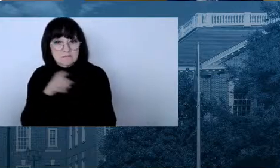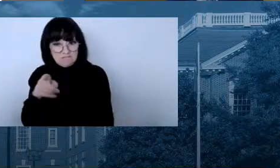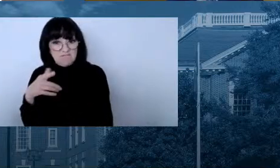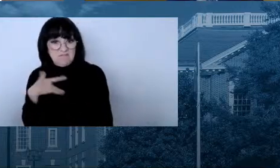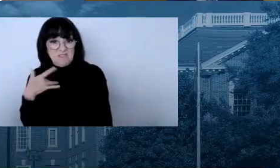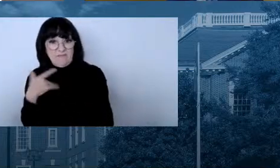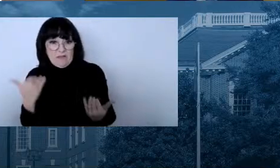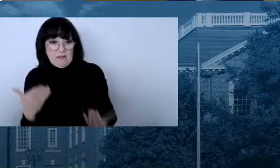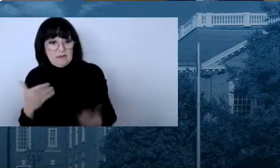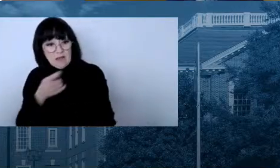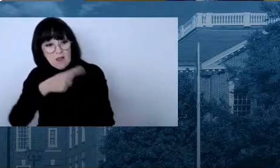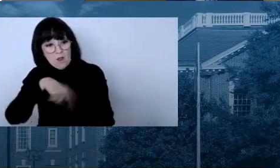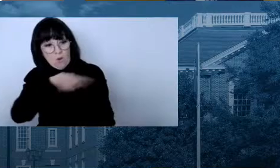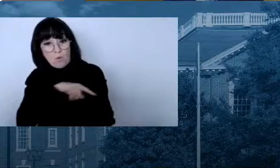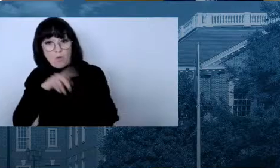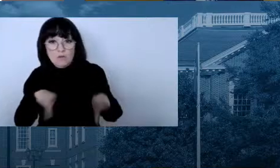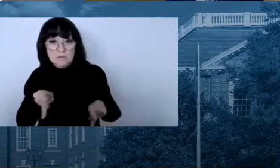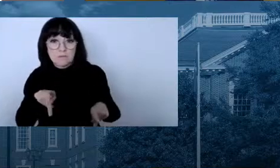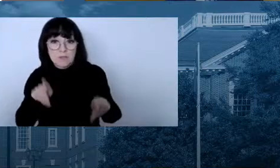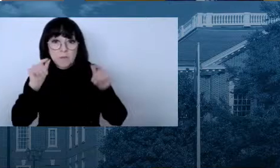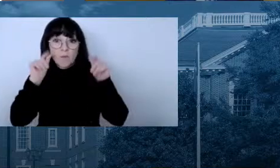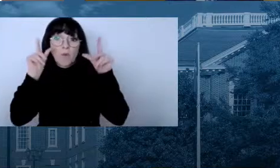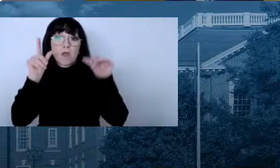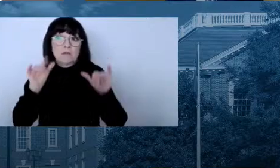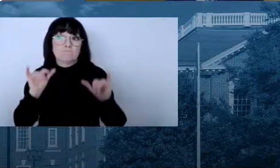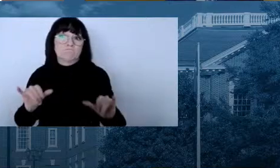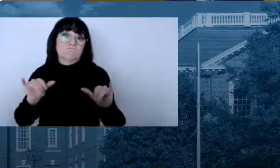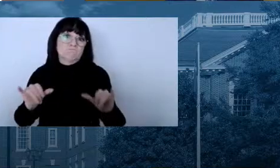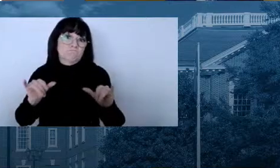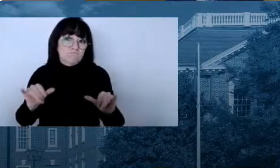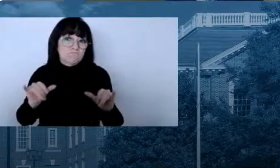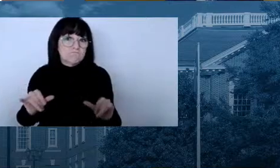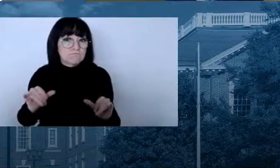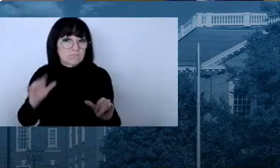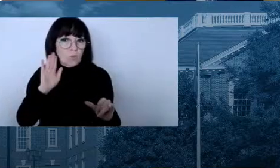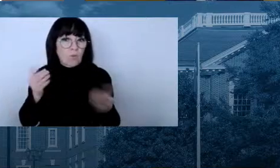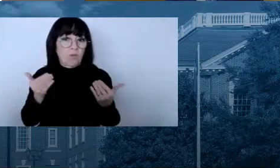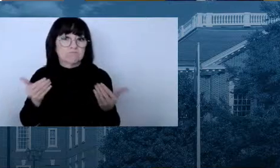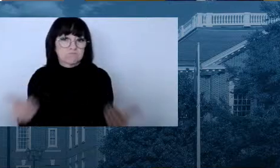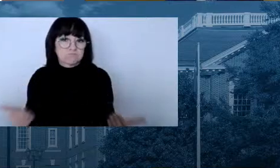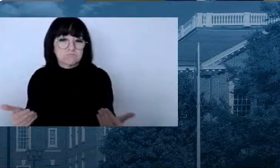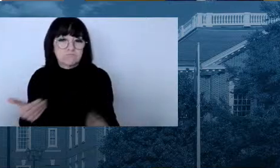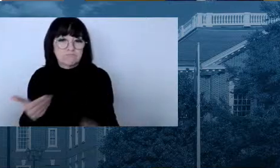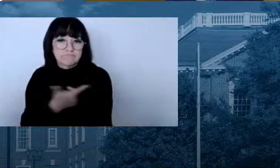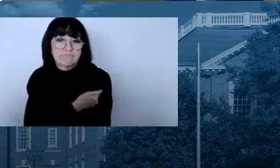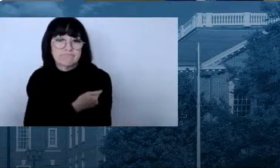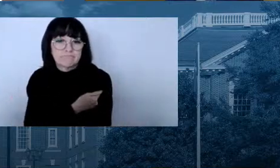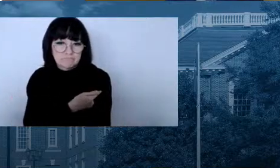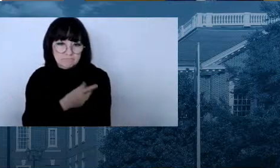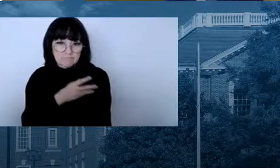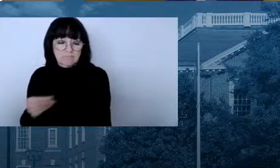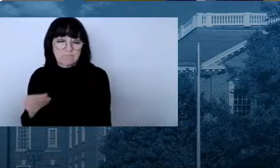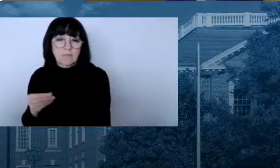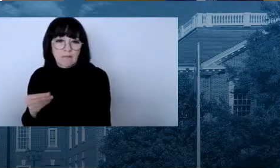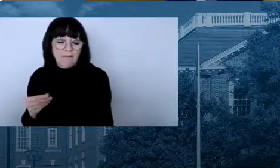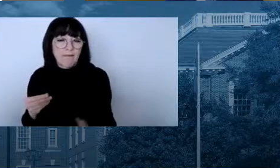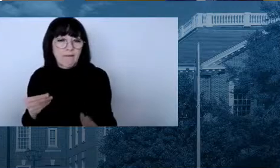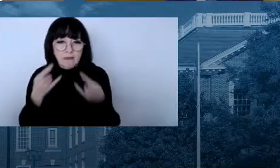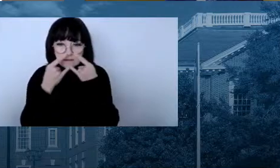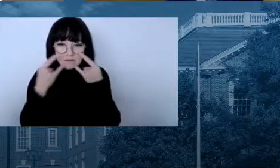faith, why do you, and when there's more ample evidence that too many will still not